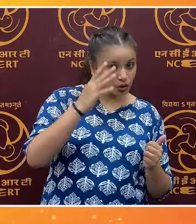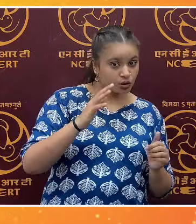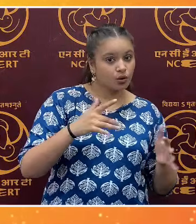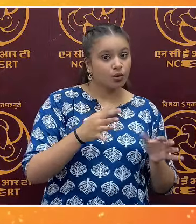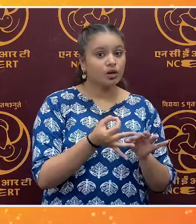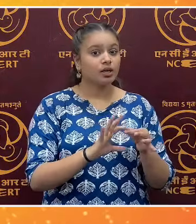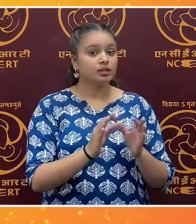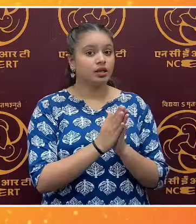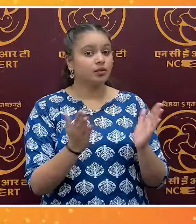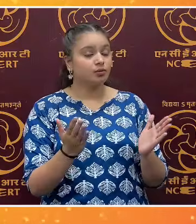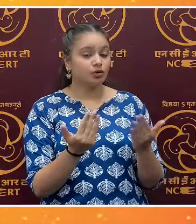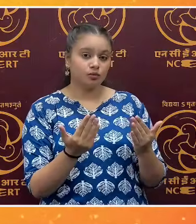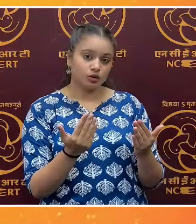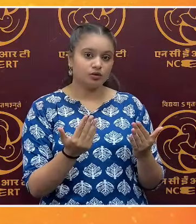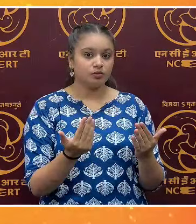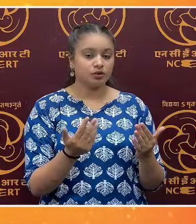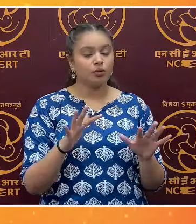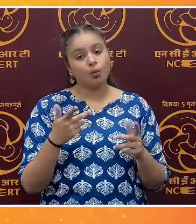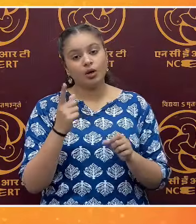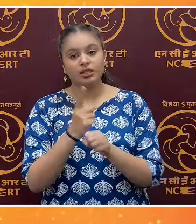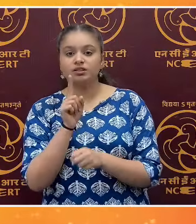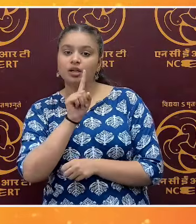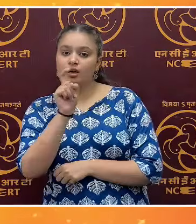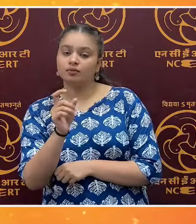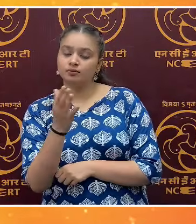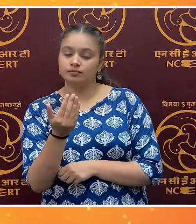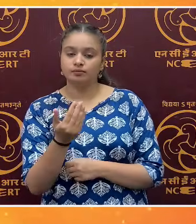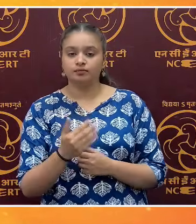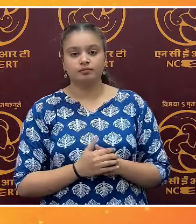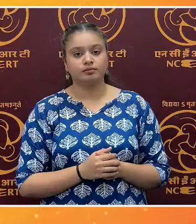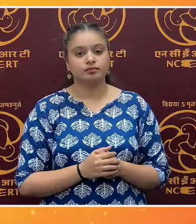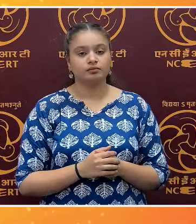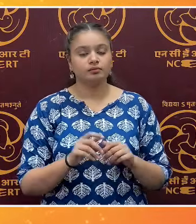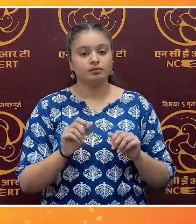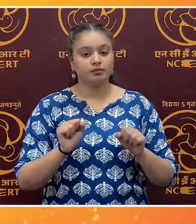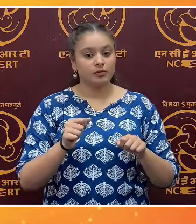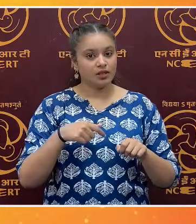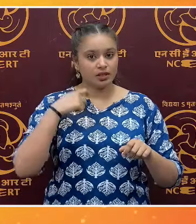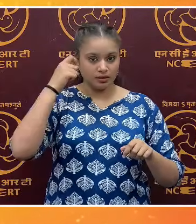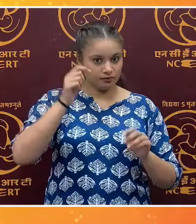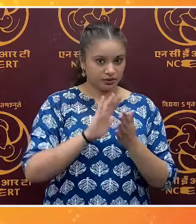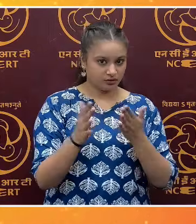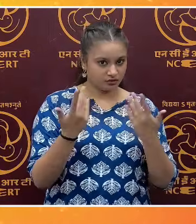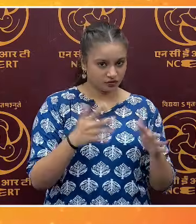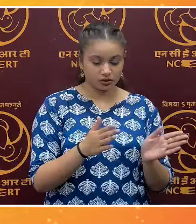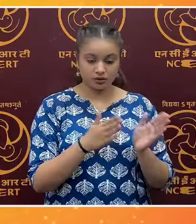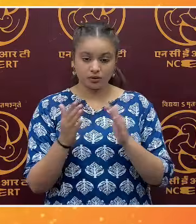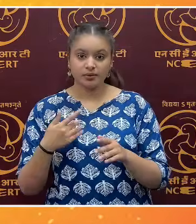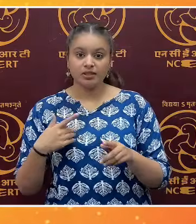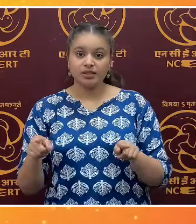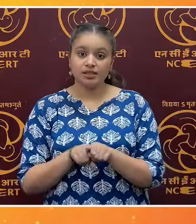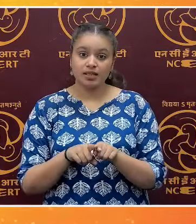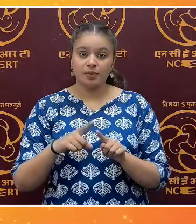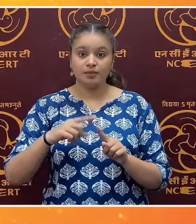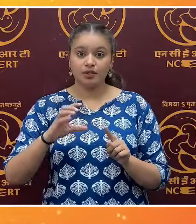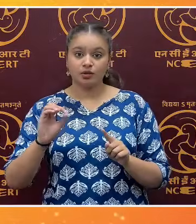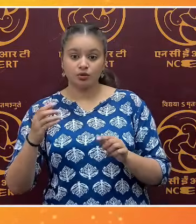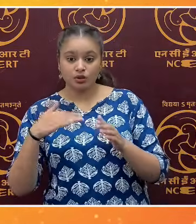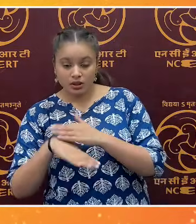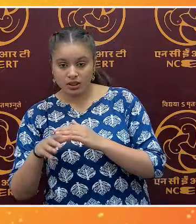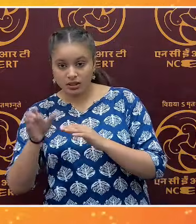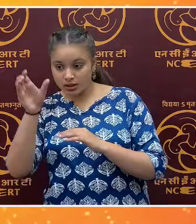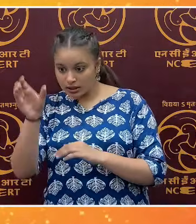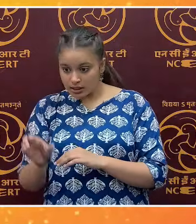NCERT textbooks or your teacher. Yes. So see, after completion of this simulation, again in the same TOC, this table of